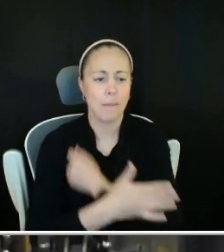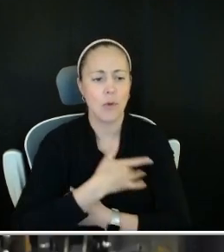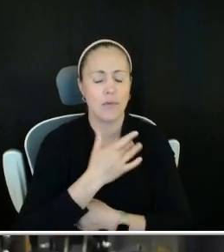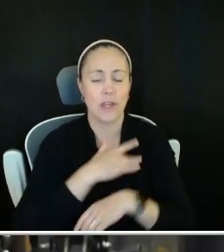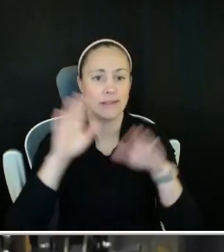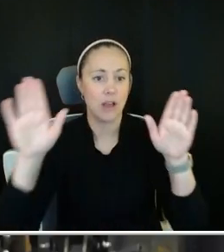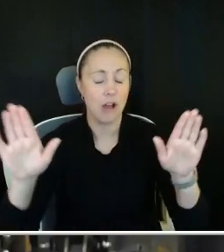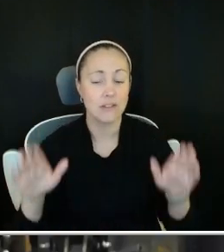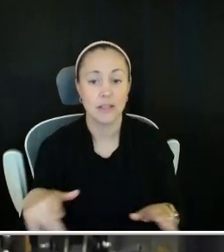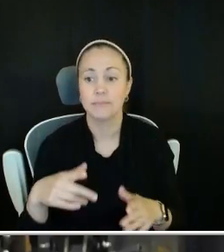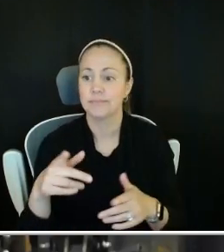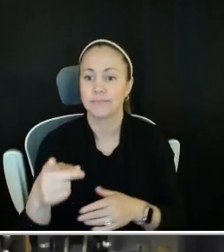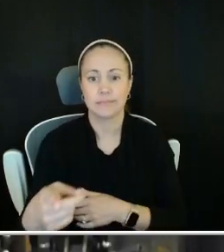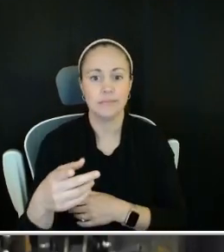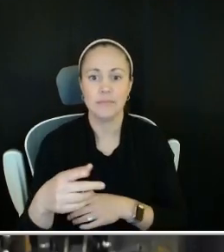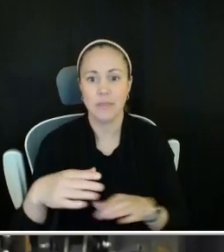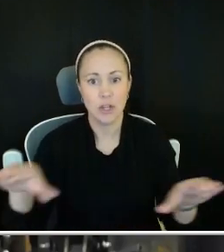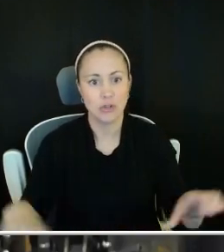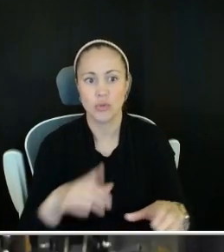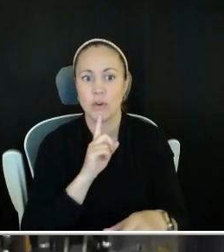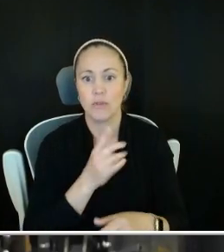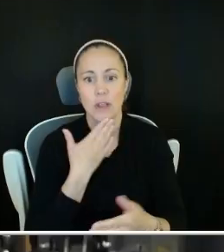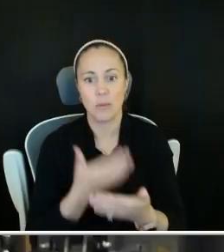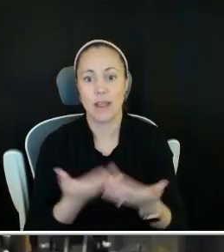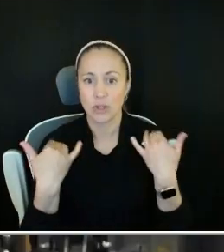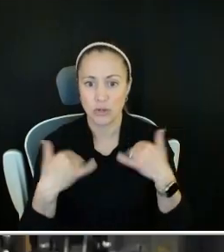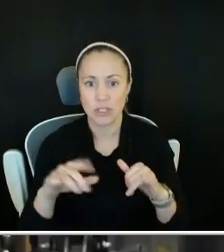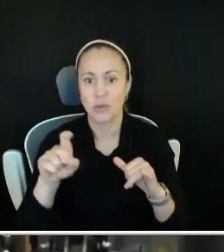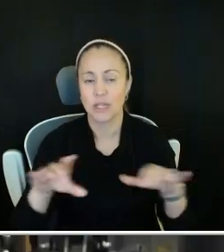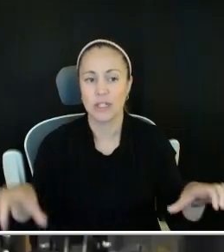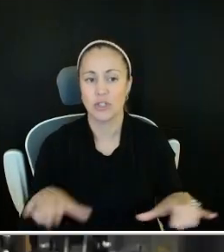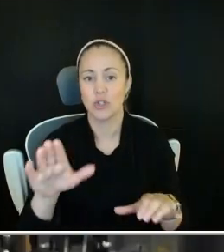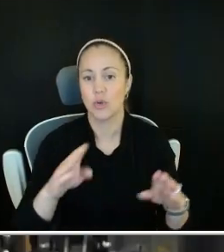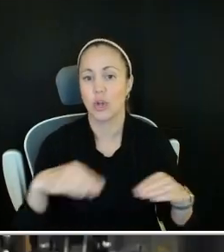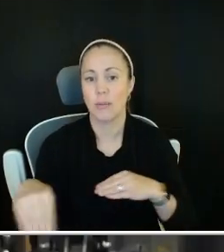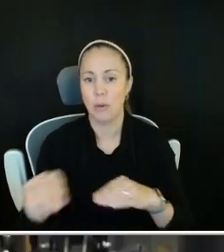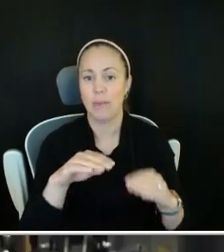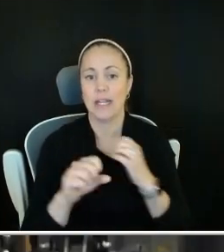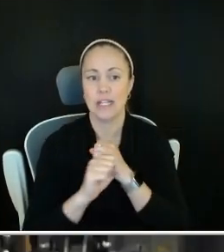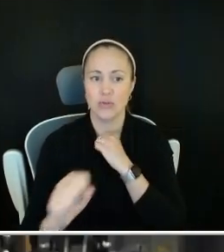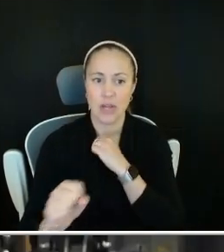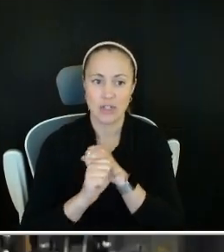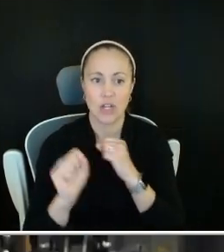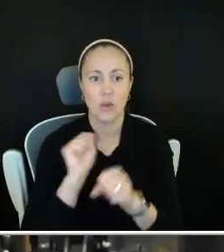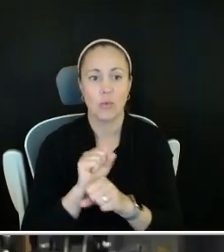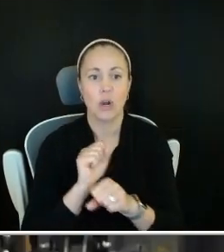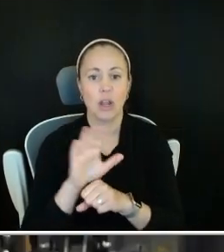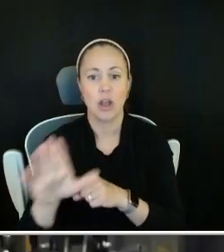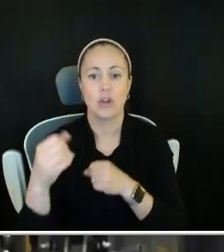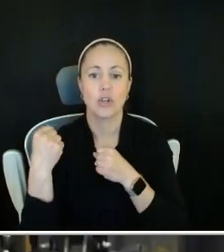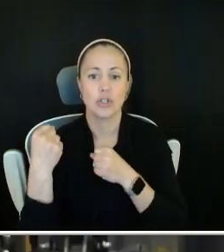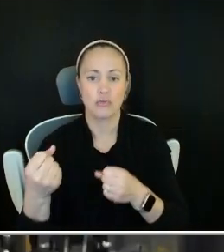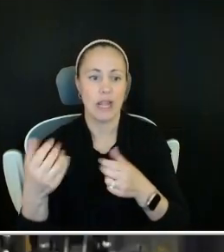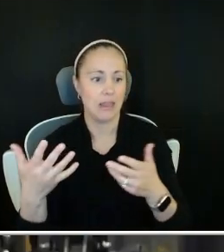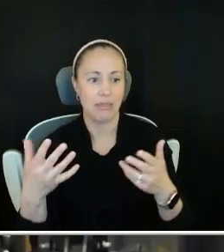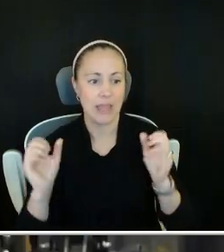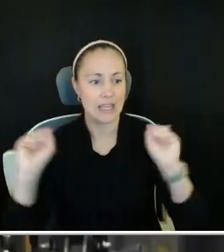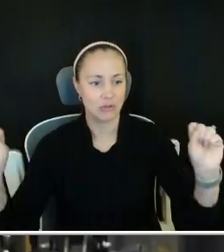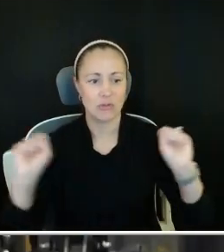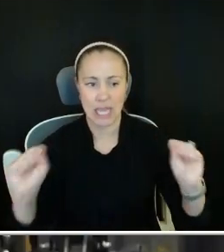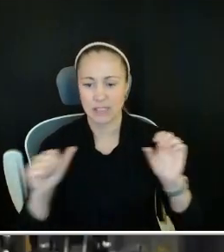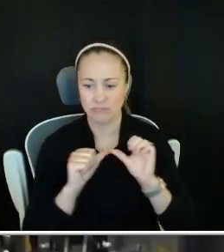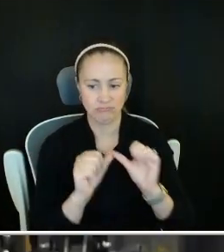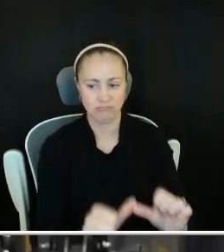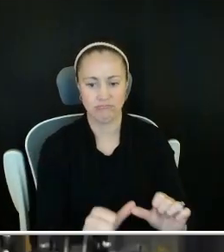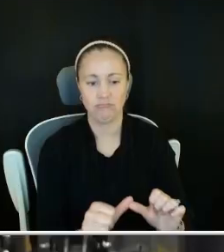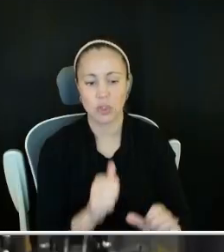performing really well, you still need to do your mobility and your stretching and work on your strength exercises, even on a maintenance level. So it's not going to take you 2